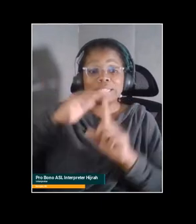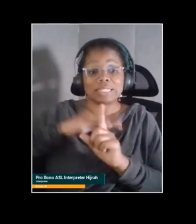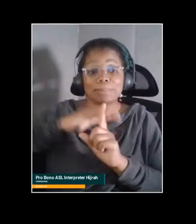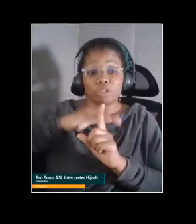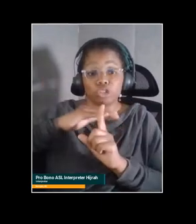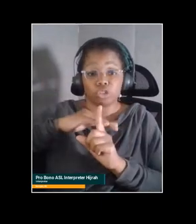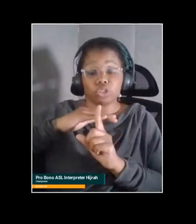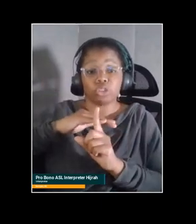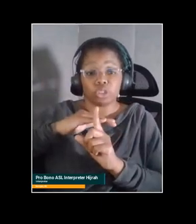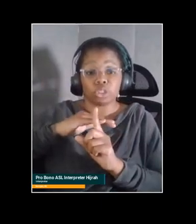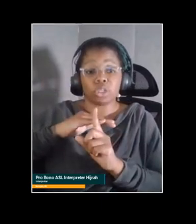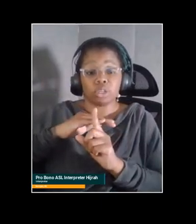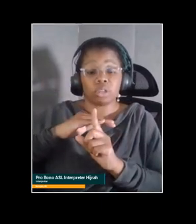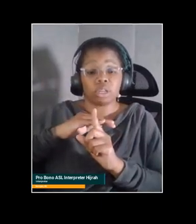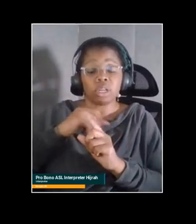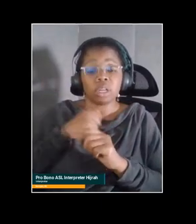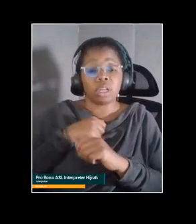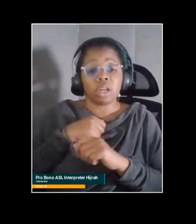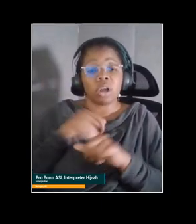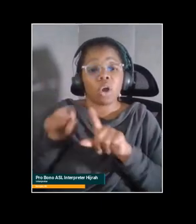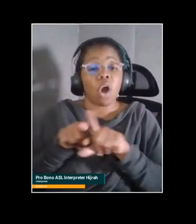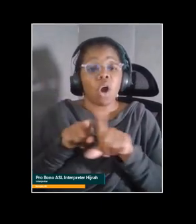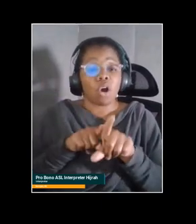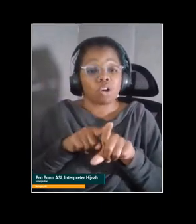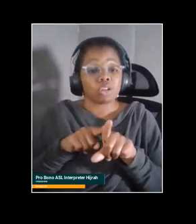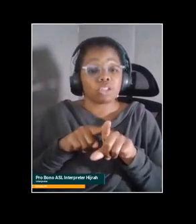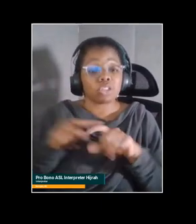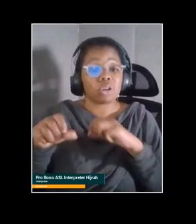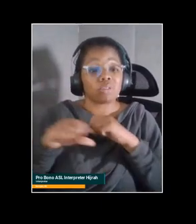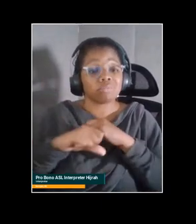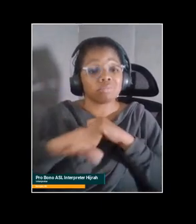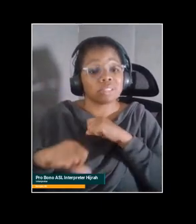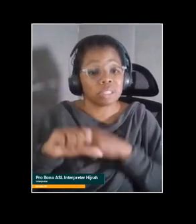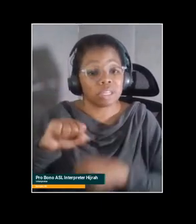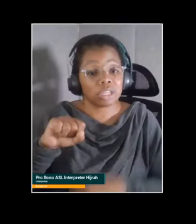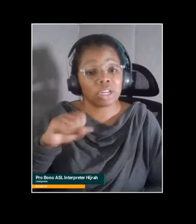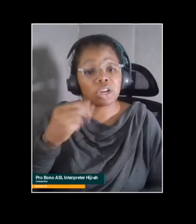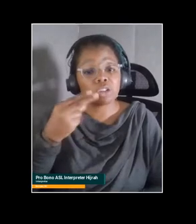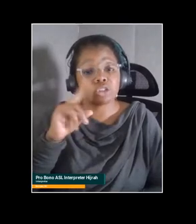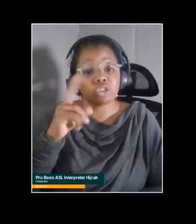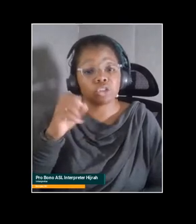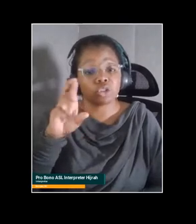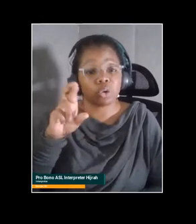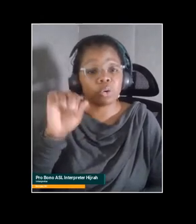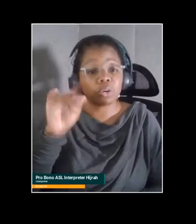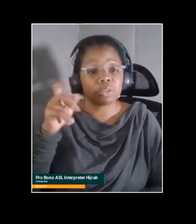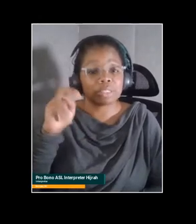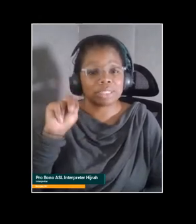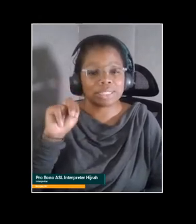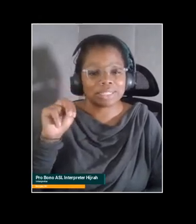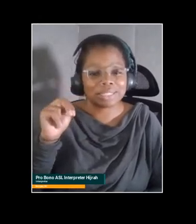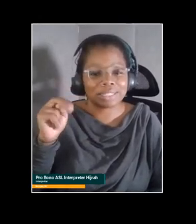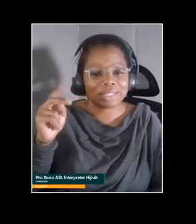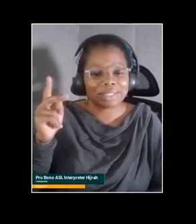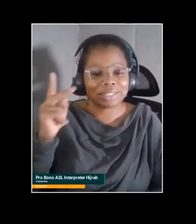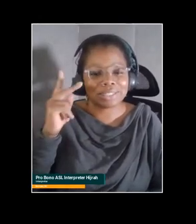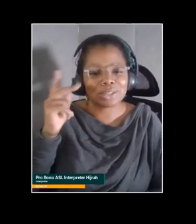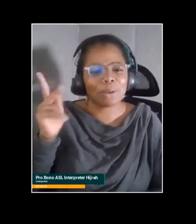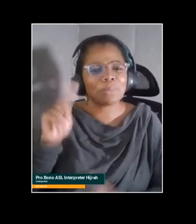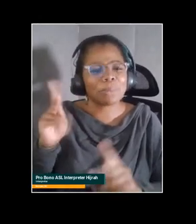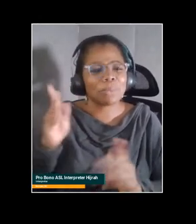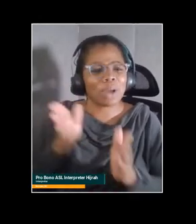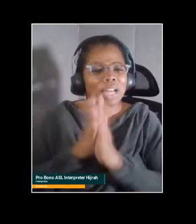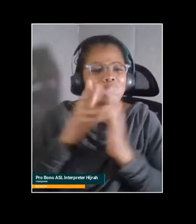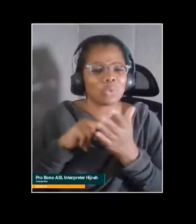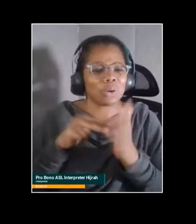and also extended shoulder seasons. So I've got my little a shoulder season dude out here because people ask me what I mean